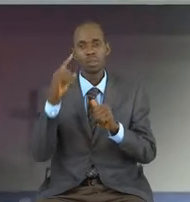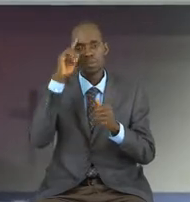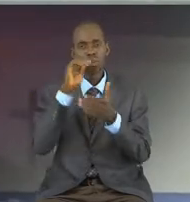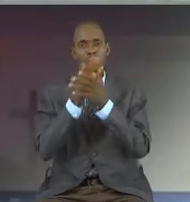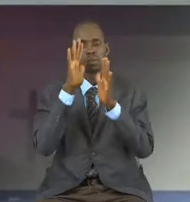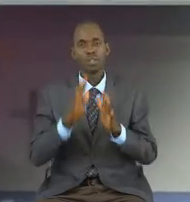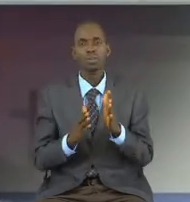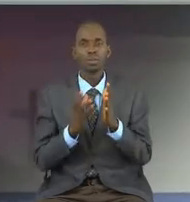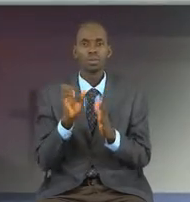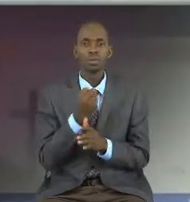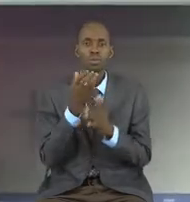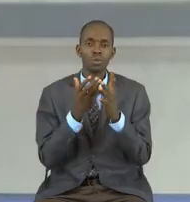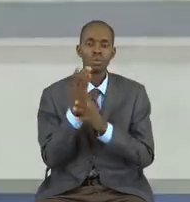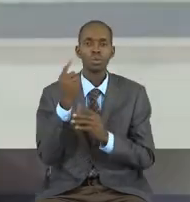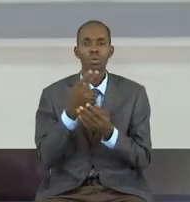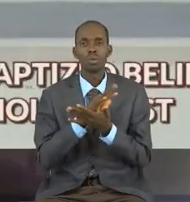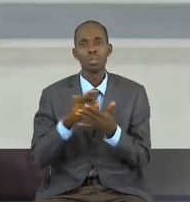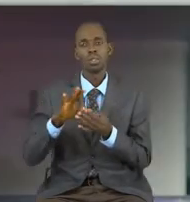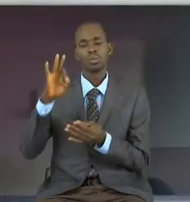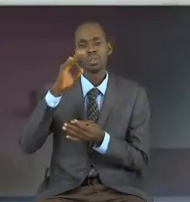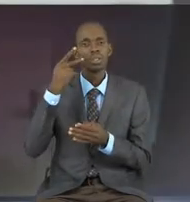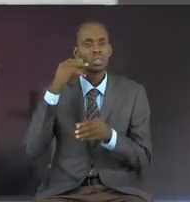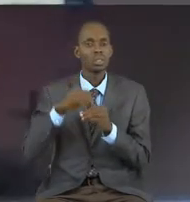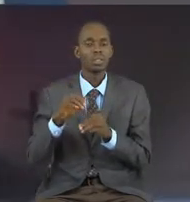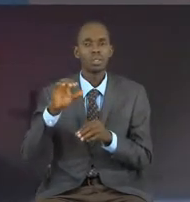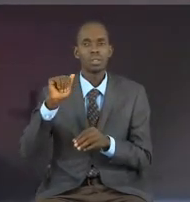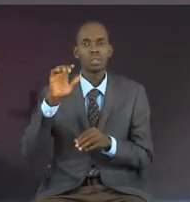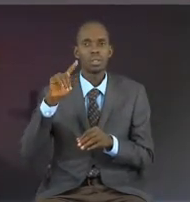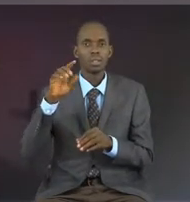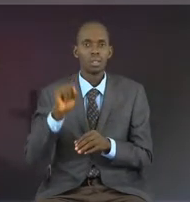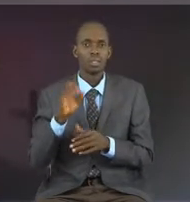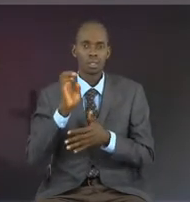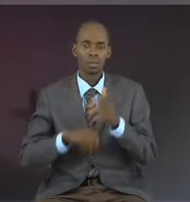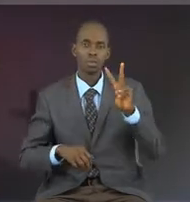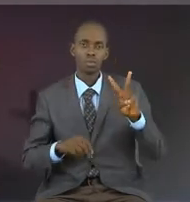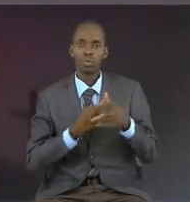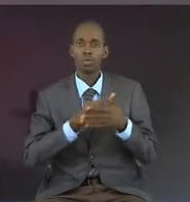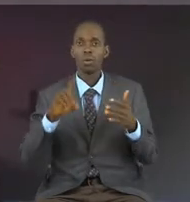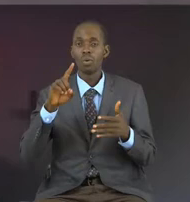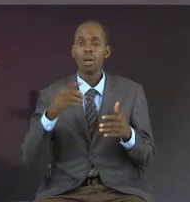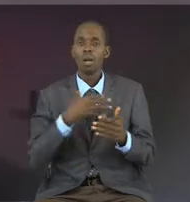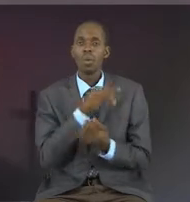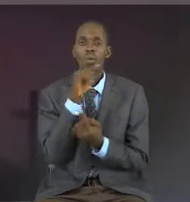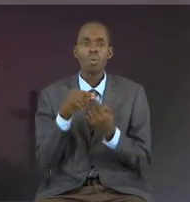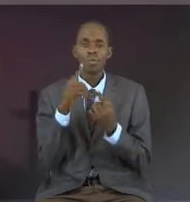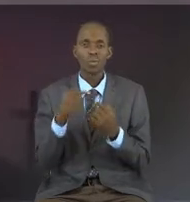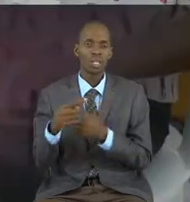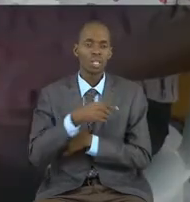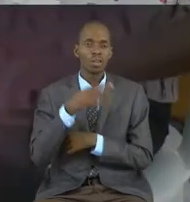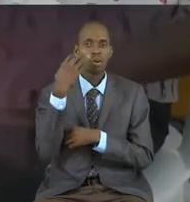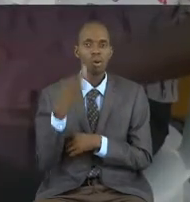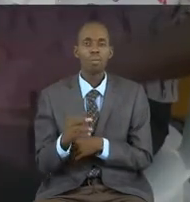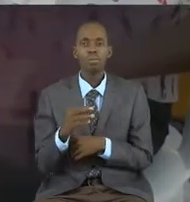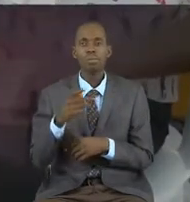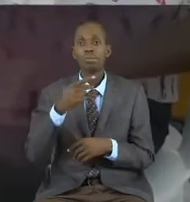Acts chapter 2, reading from verse 1. And when the day of Pentecost was fully come, our